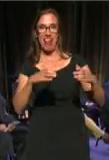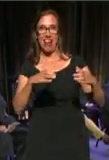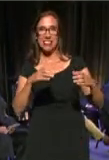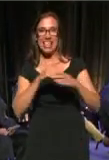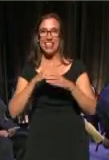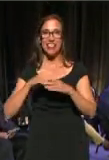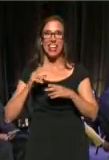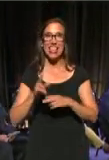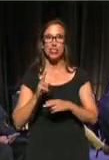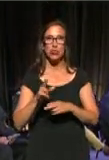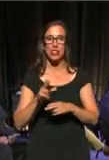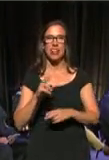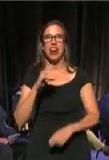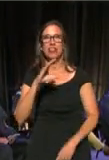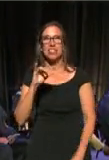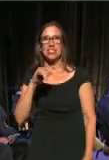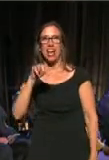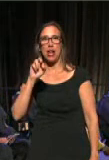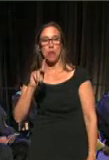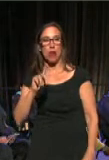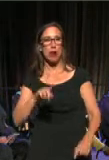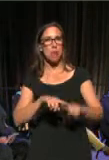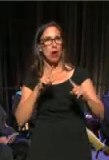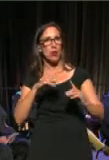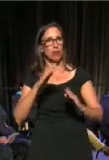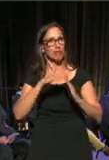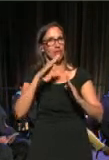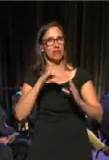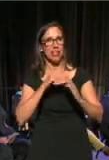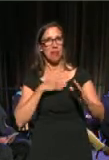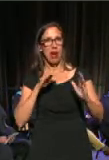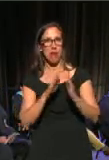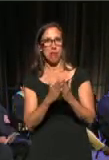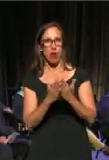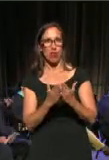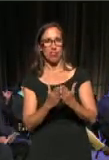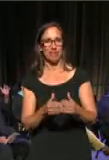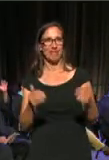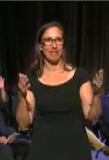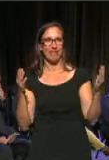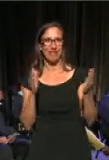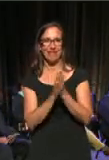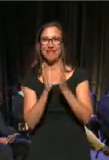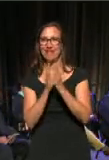the history of Cypress Park, but you are first class in my book.